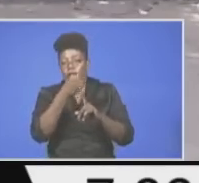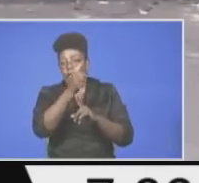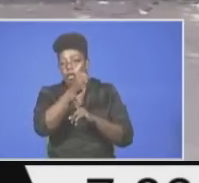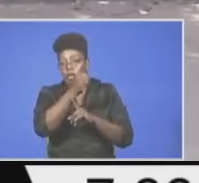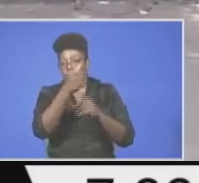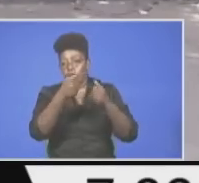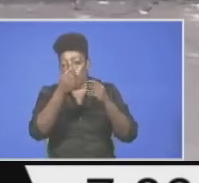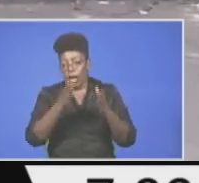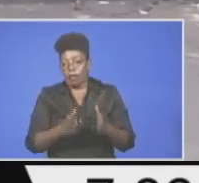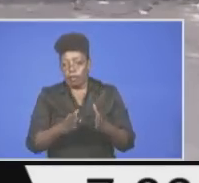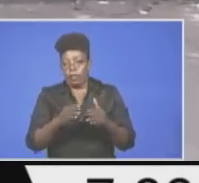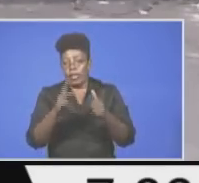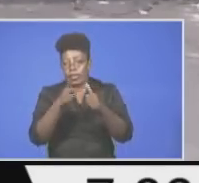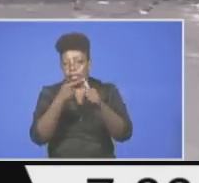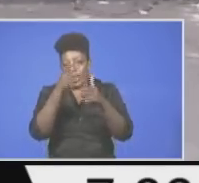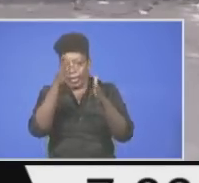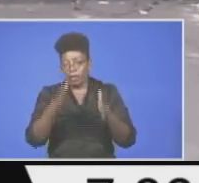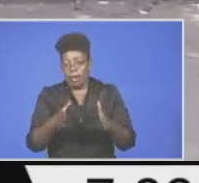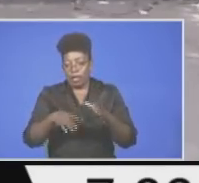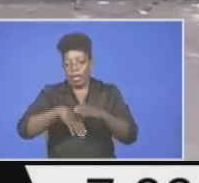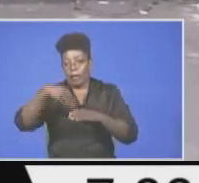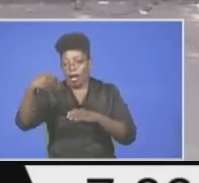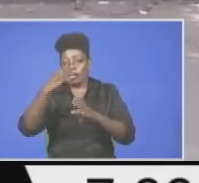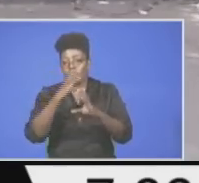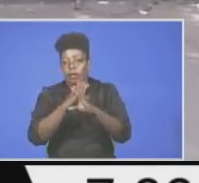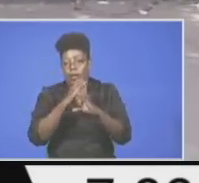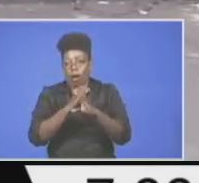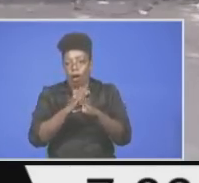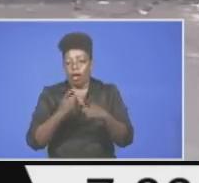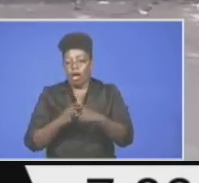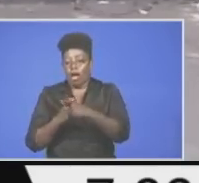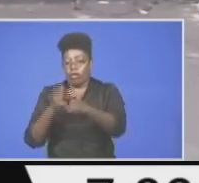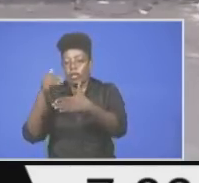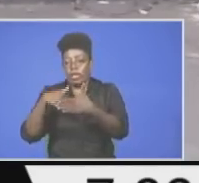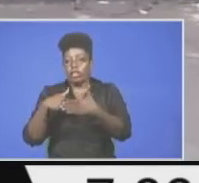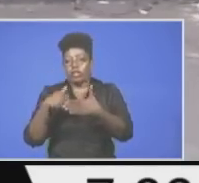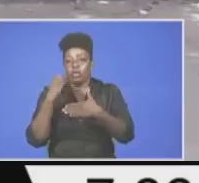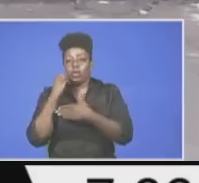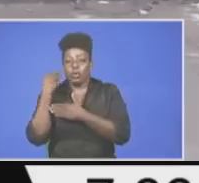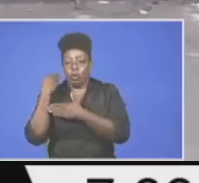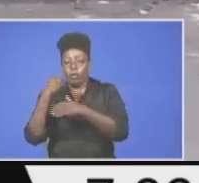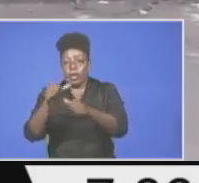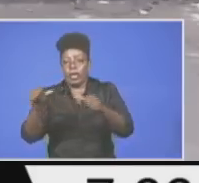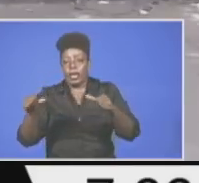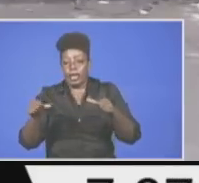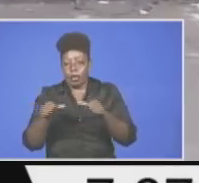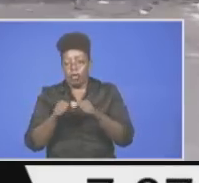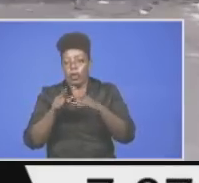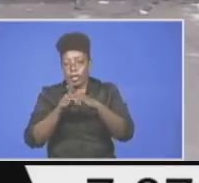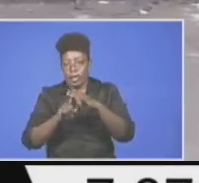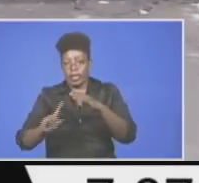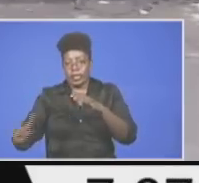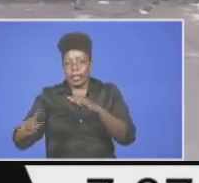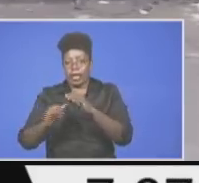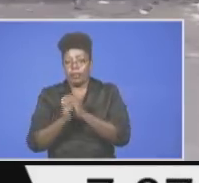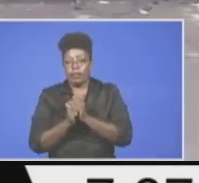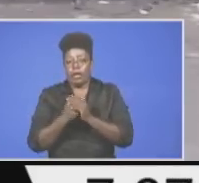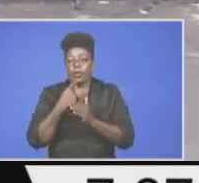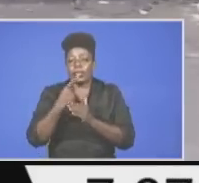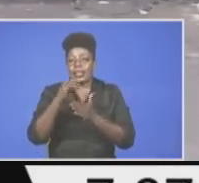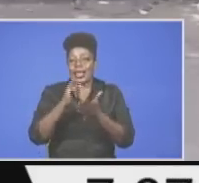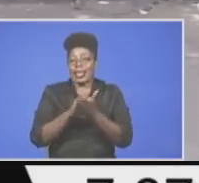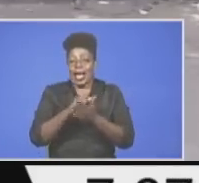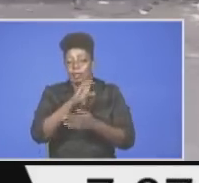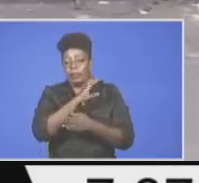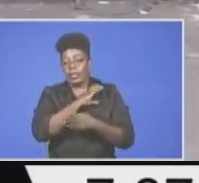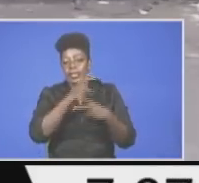able to get out of the vehicle and run into a residential area, made good his escape. I can tell you that